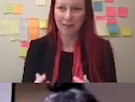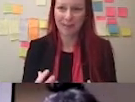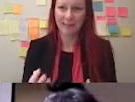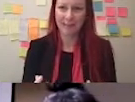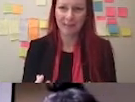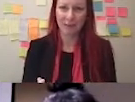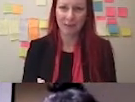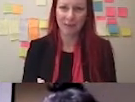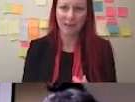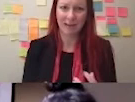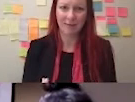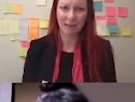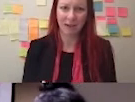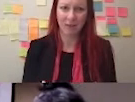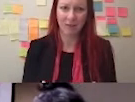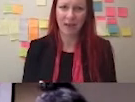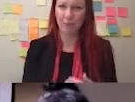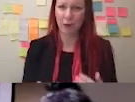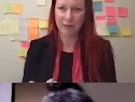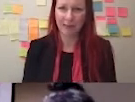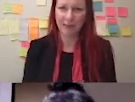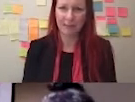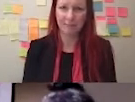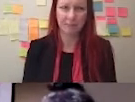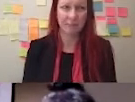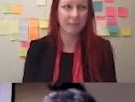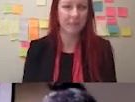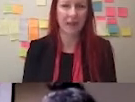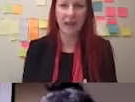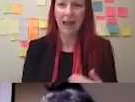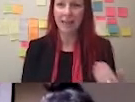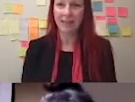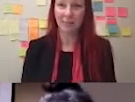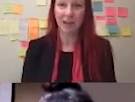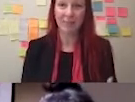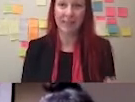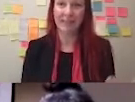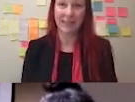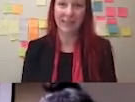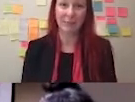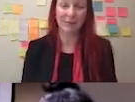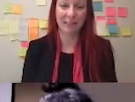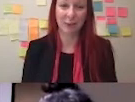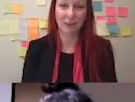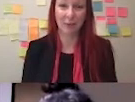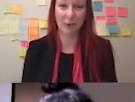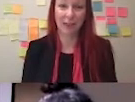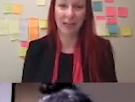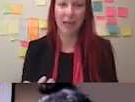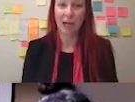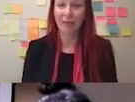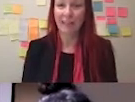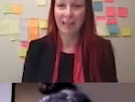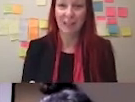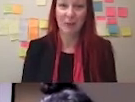bounce this expression and feeling off and process it, at the same time as seeking professional